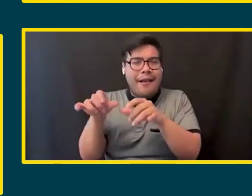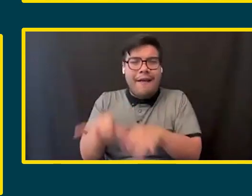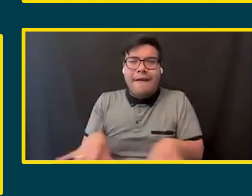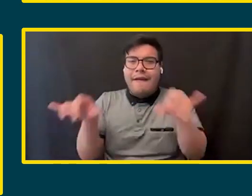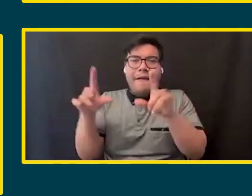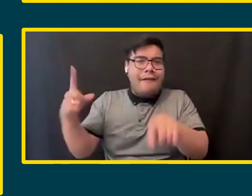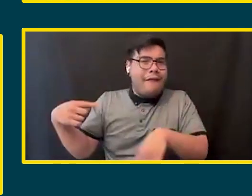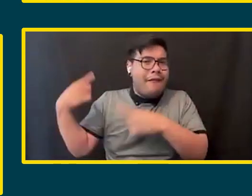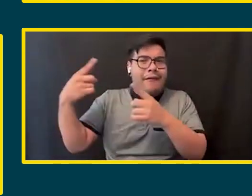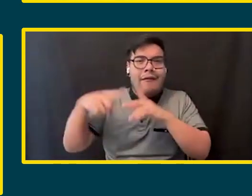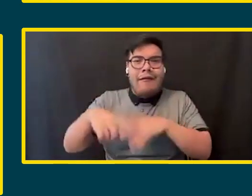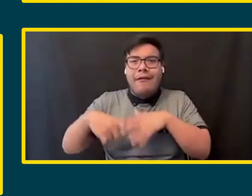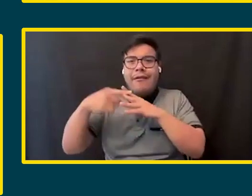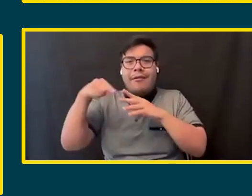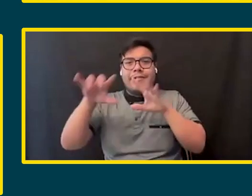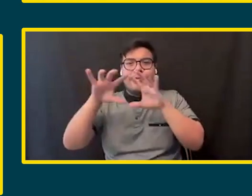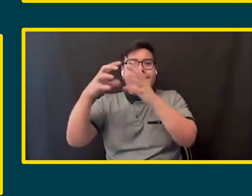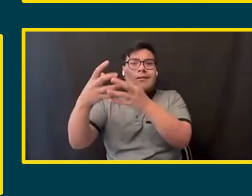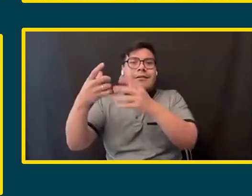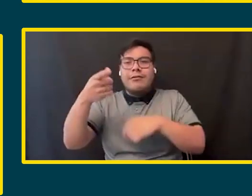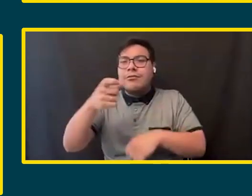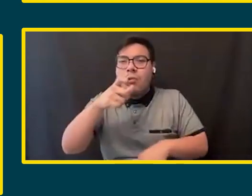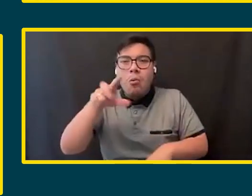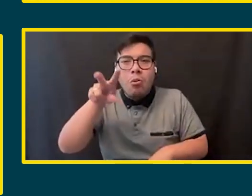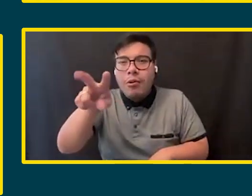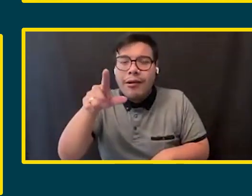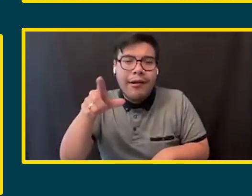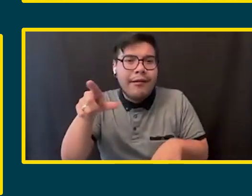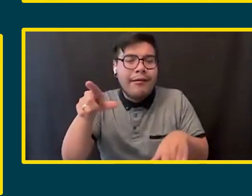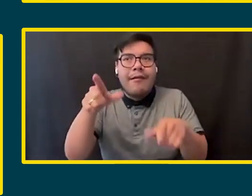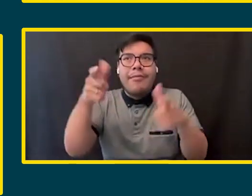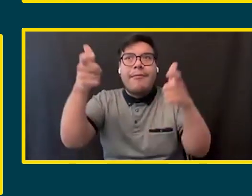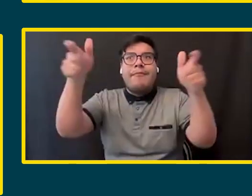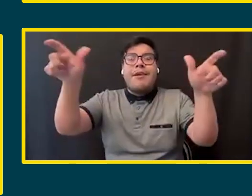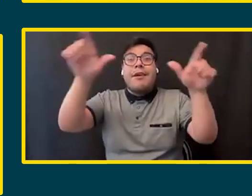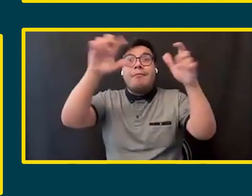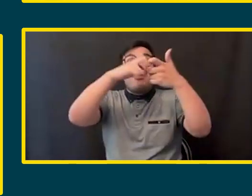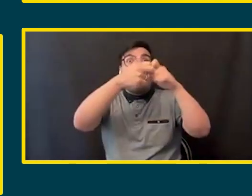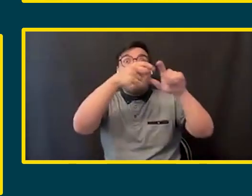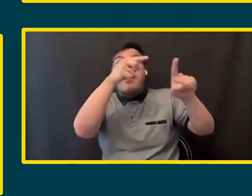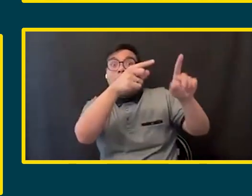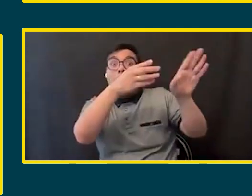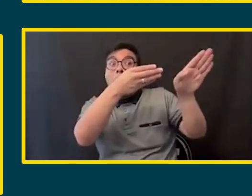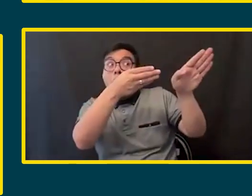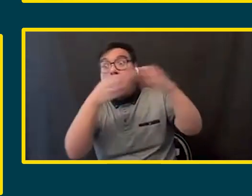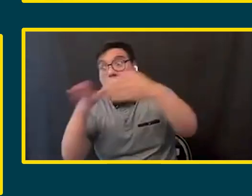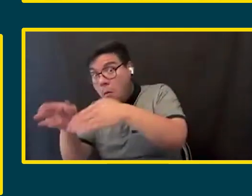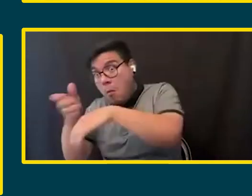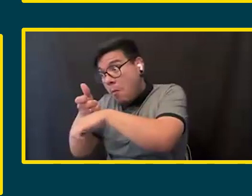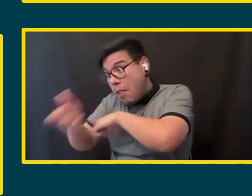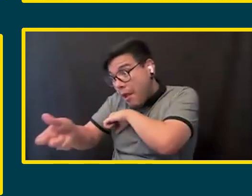of this society. Don't look at the actual big problem over here. Let's blame this small